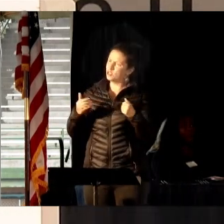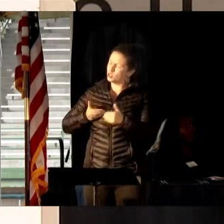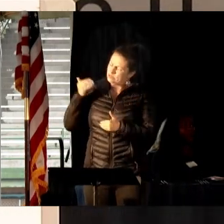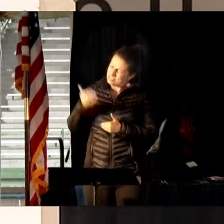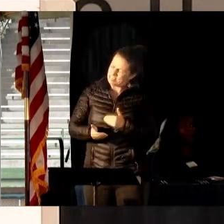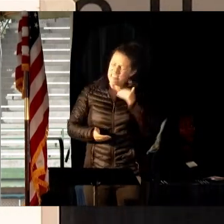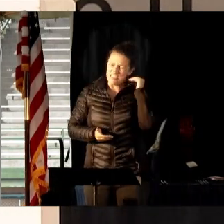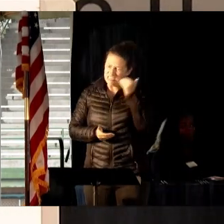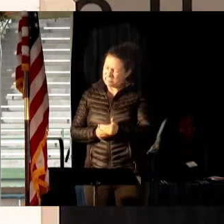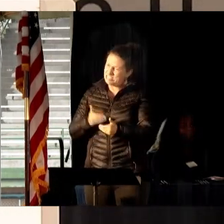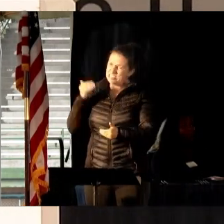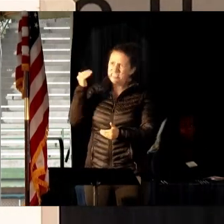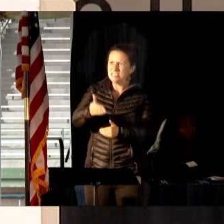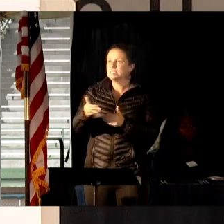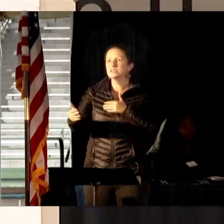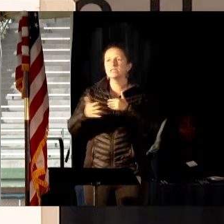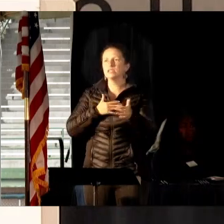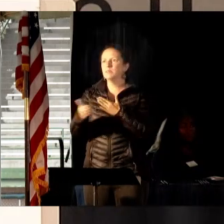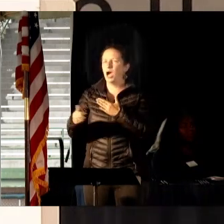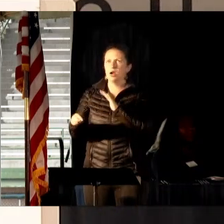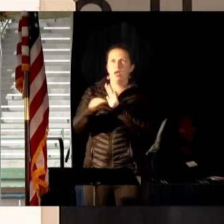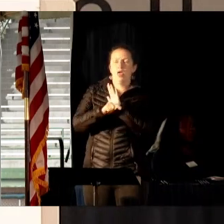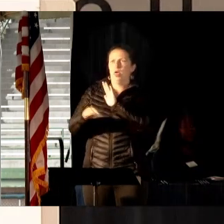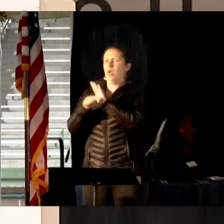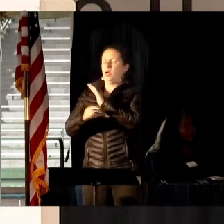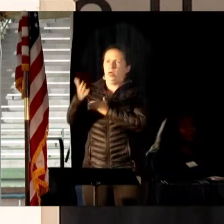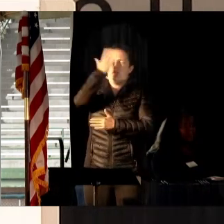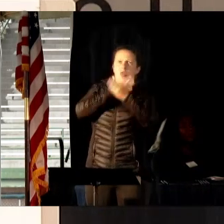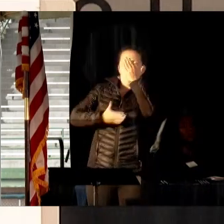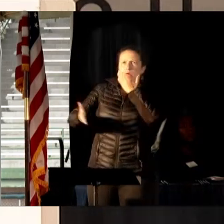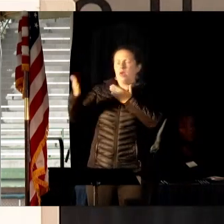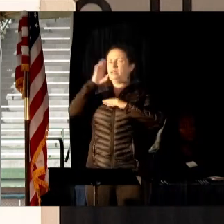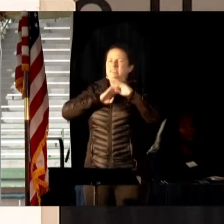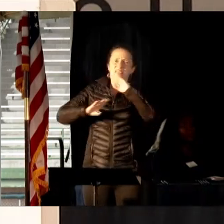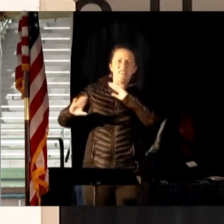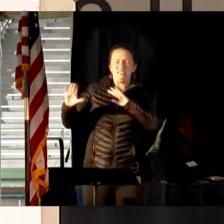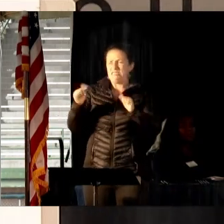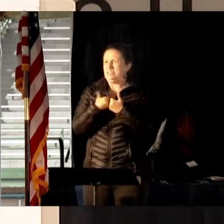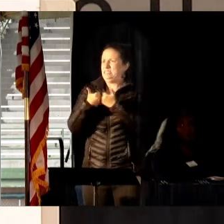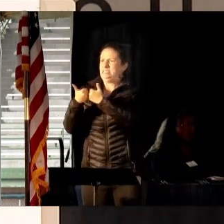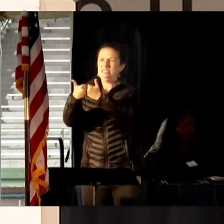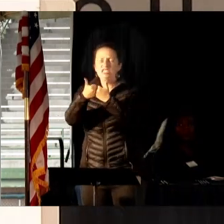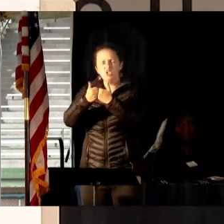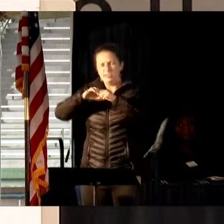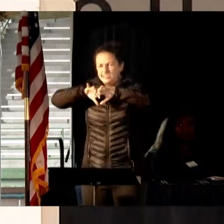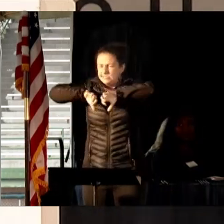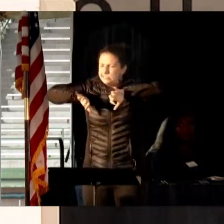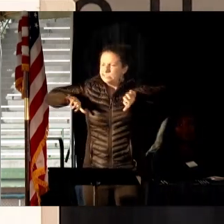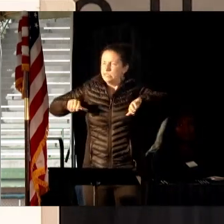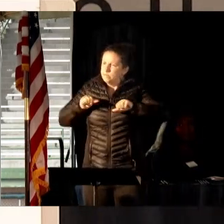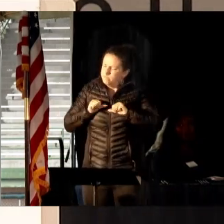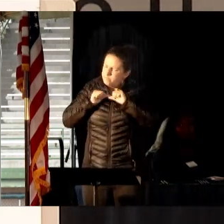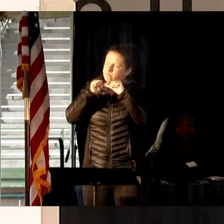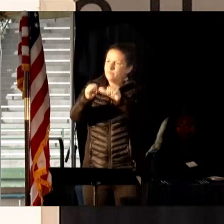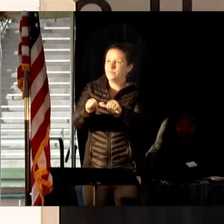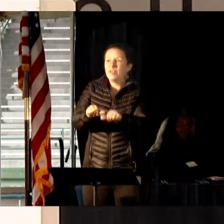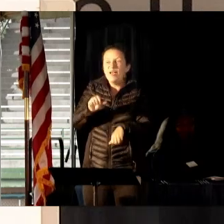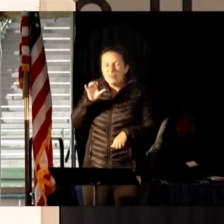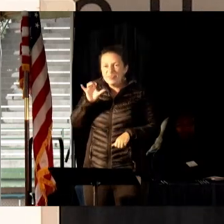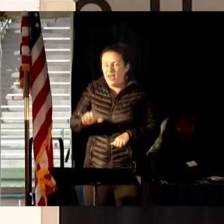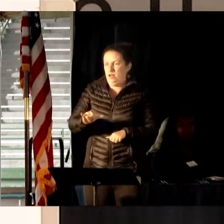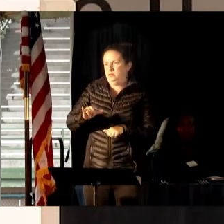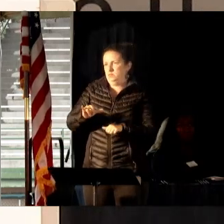determination to continue in the face of adversity, and hope in the face of uncertainty. And that is the future as we finally take our next few